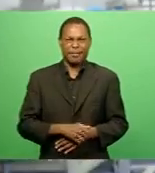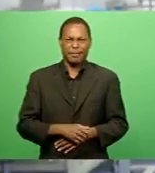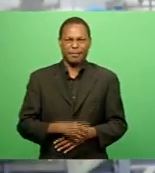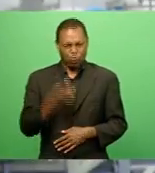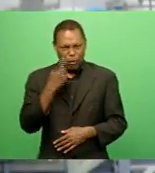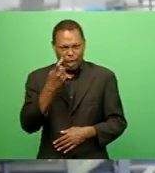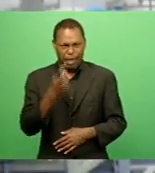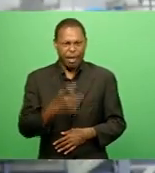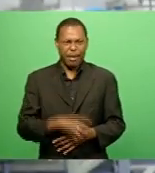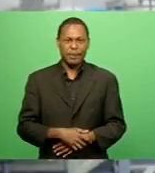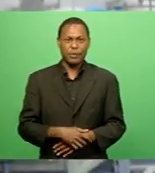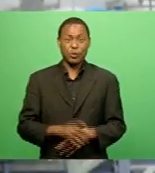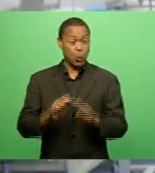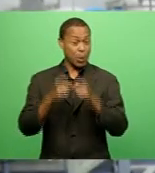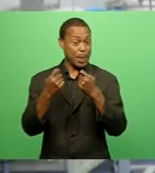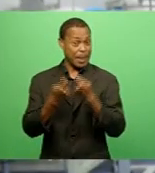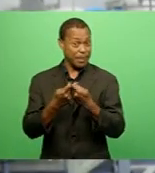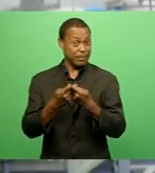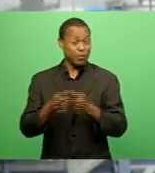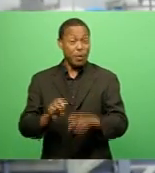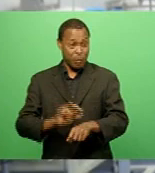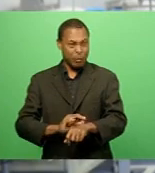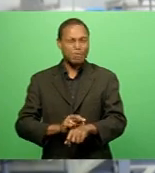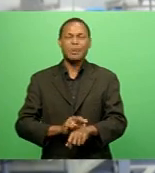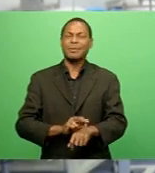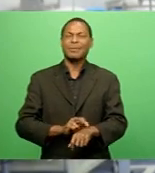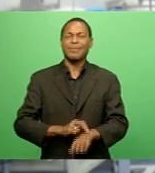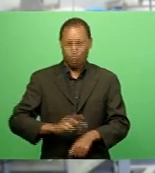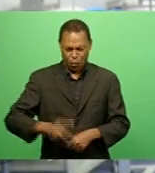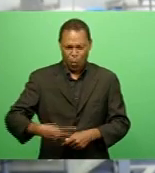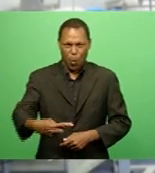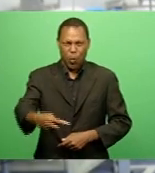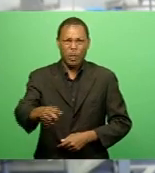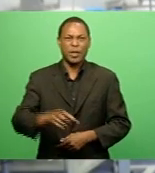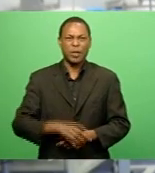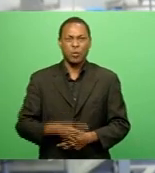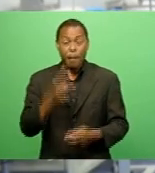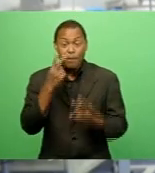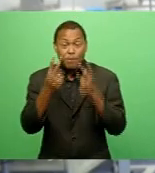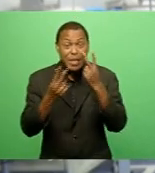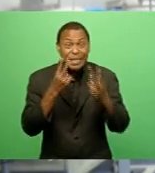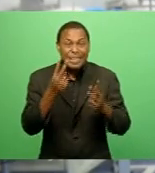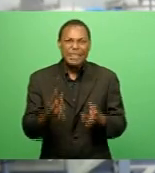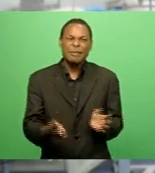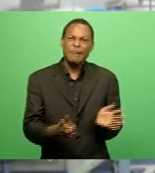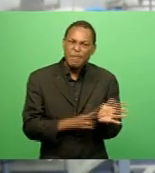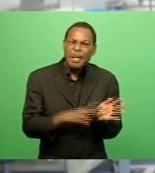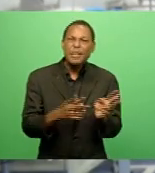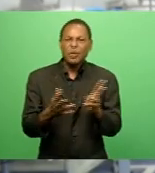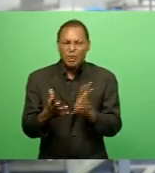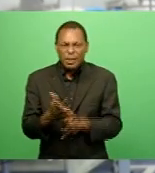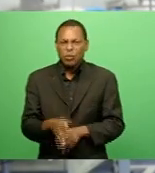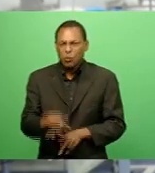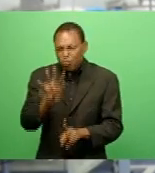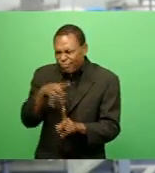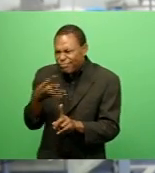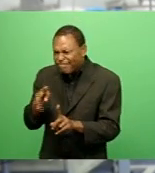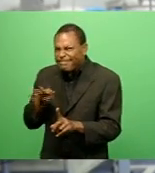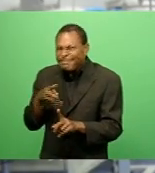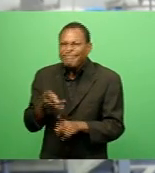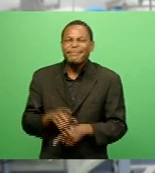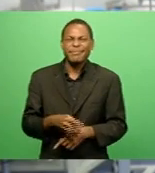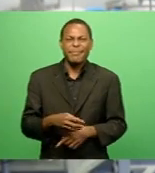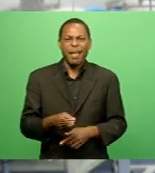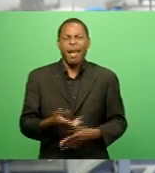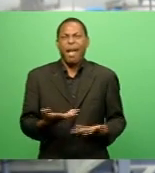of. Teams from the hospital will continue with their community visits this year, particularly in rural areas, to conduct screenings and